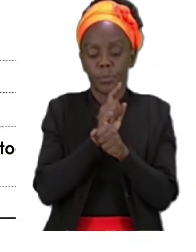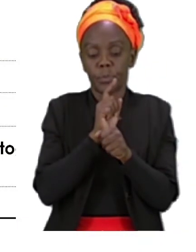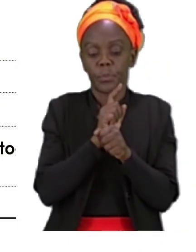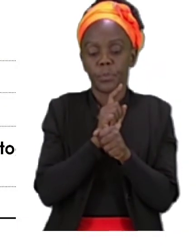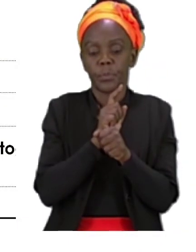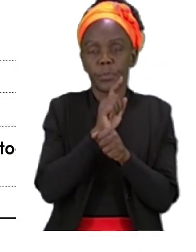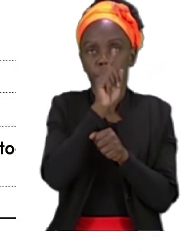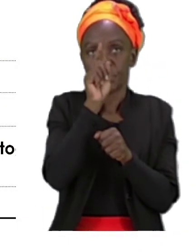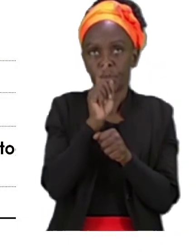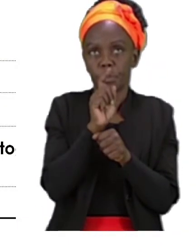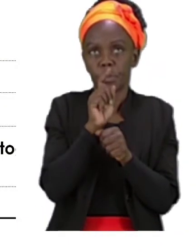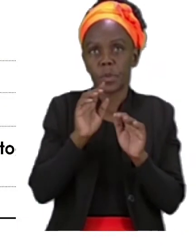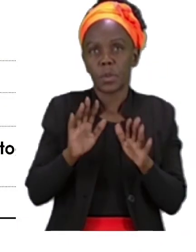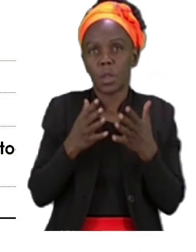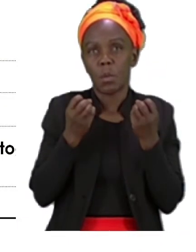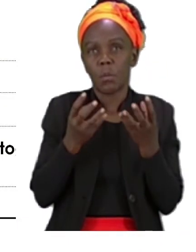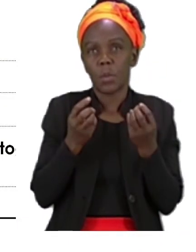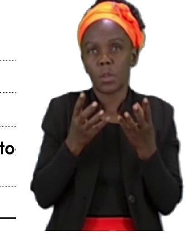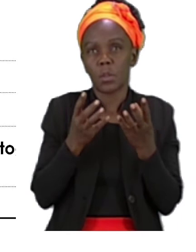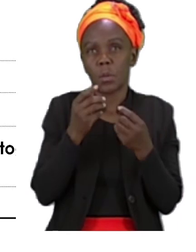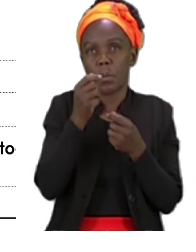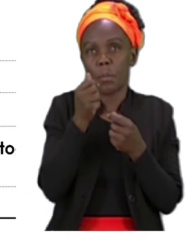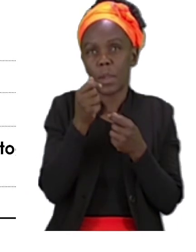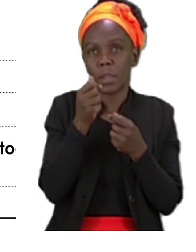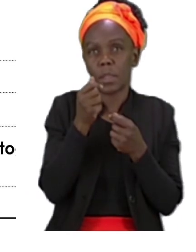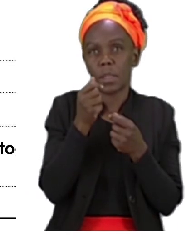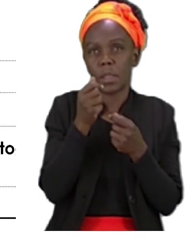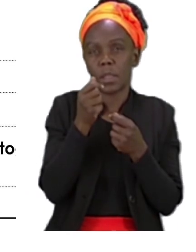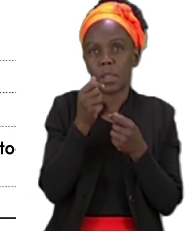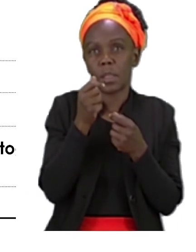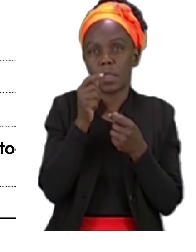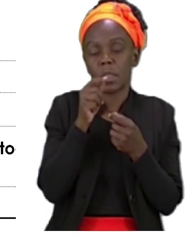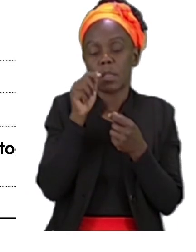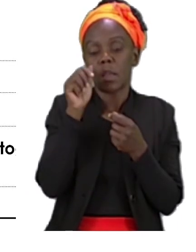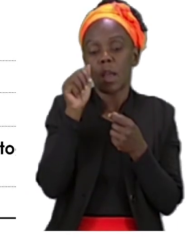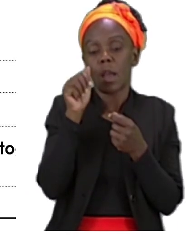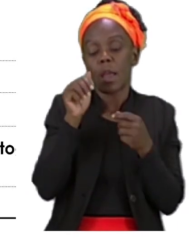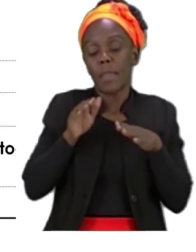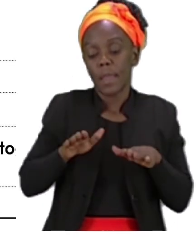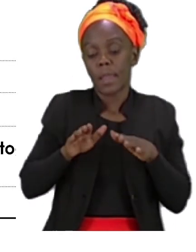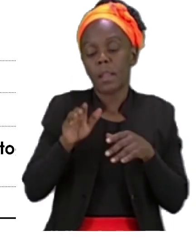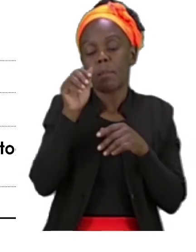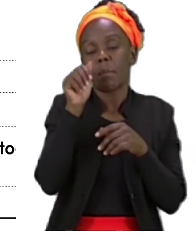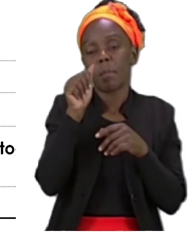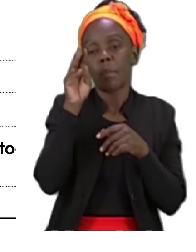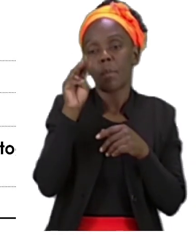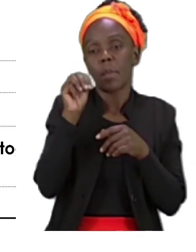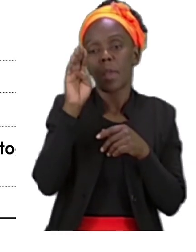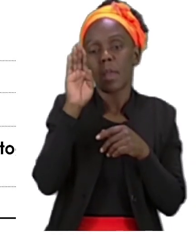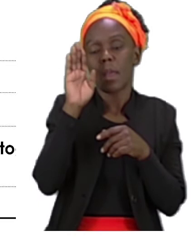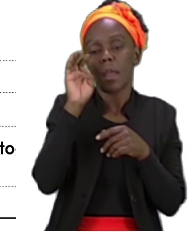says, how much money did Amber spend on drama?